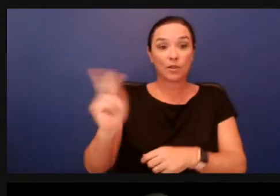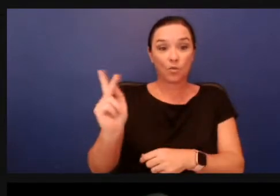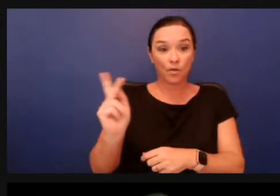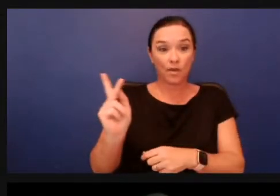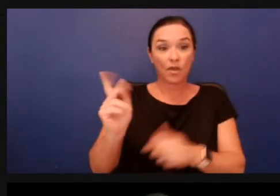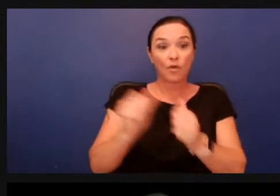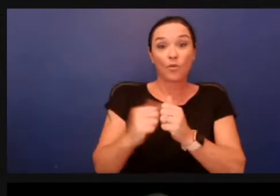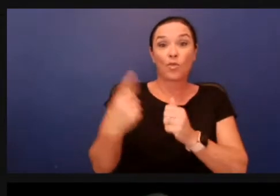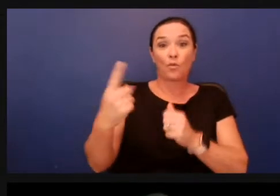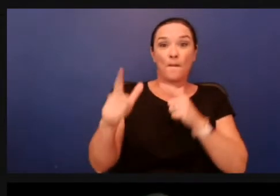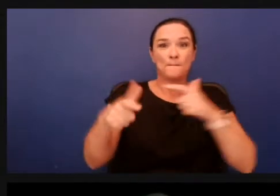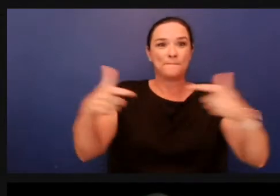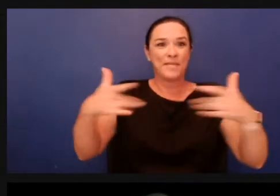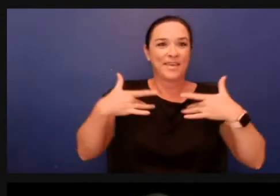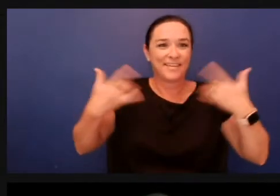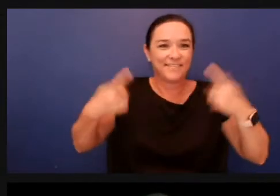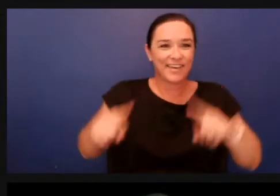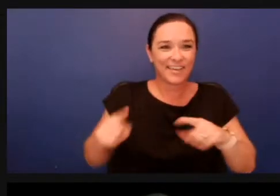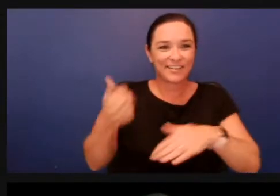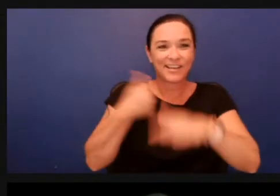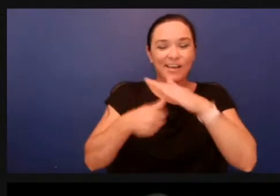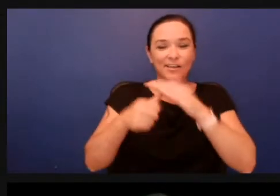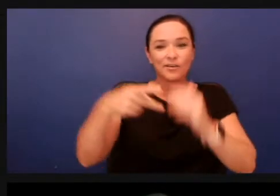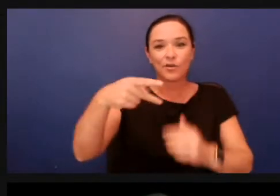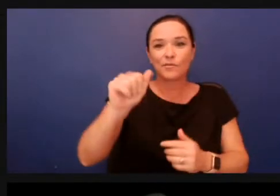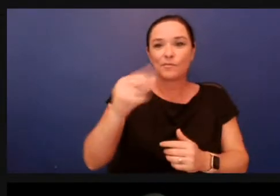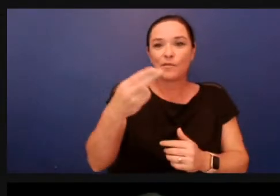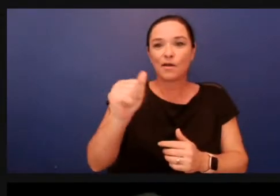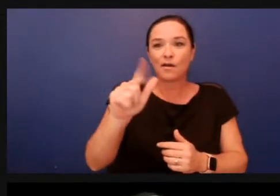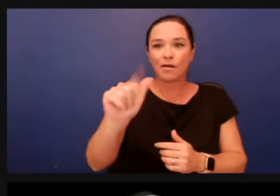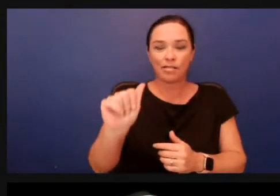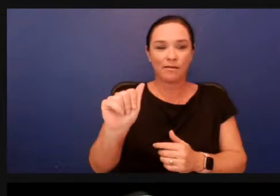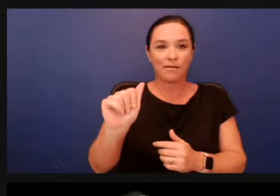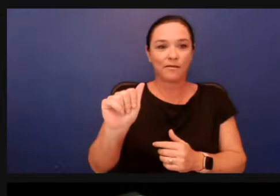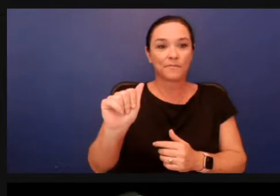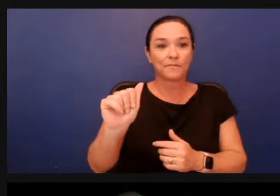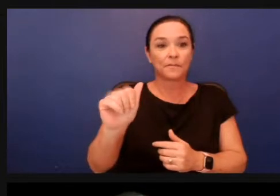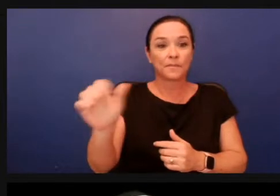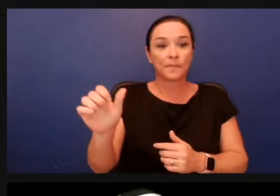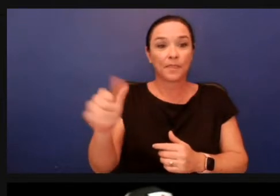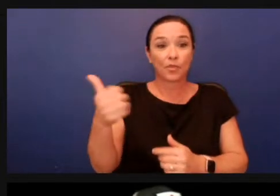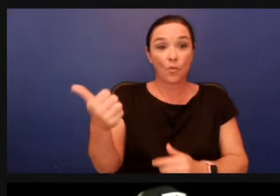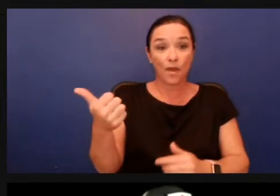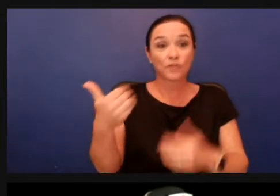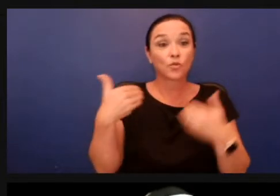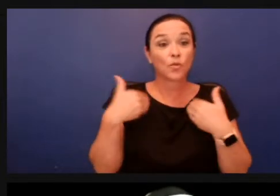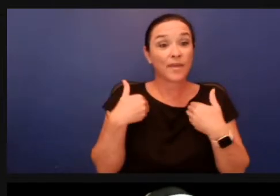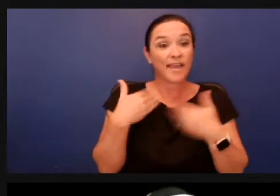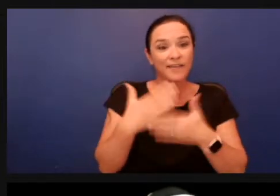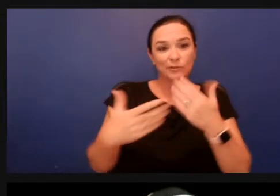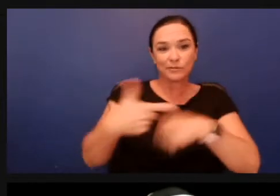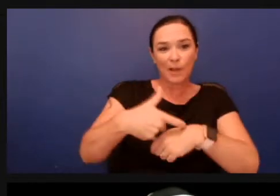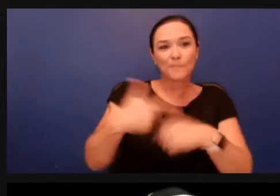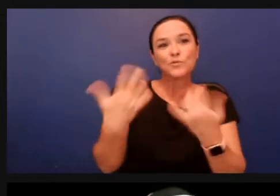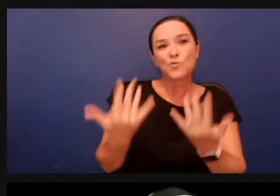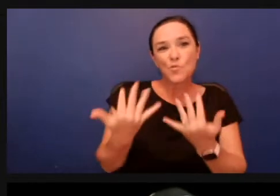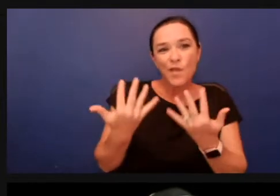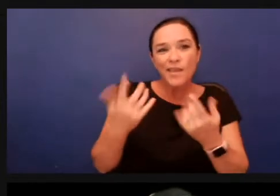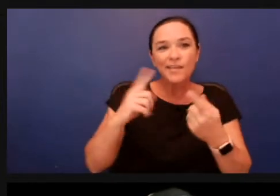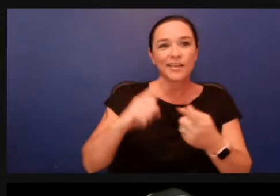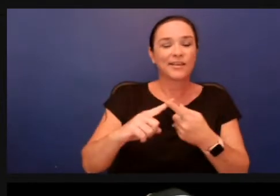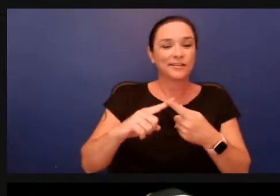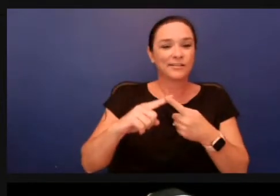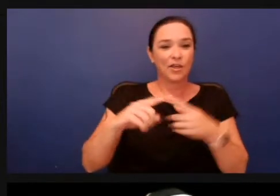big event under Pāhala there. And otherwise, we probably have some time to wait until the volcano can resume its